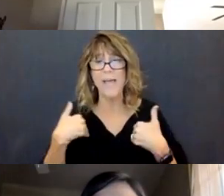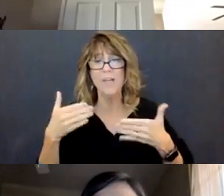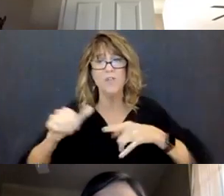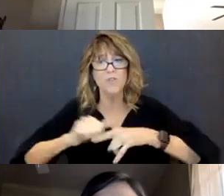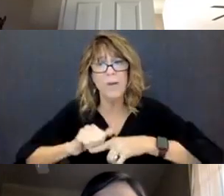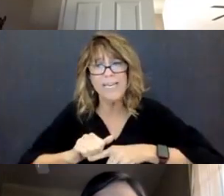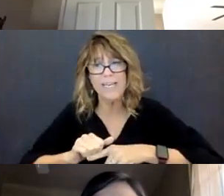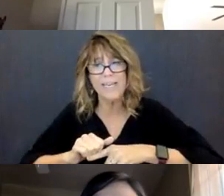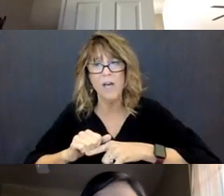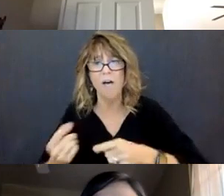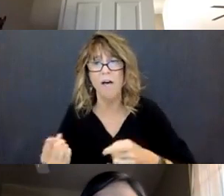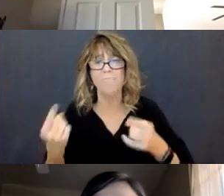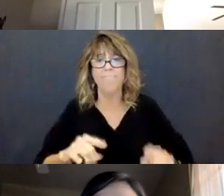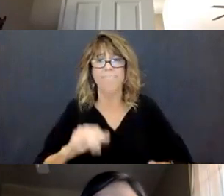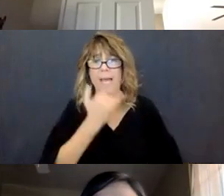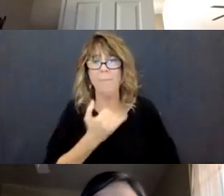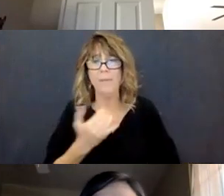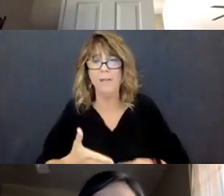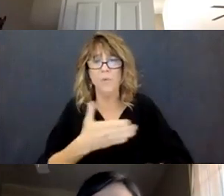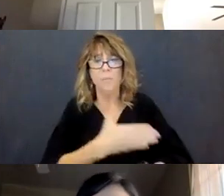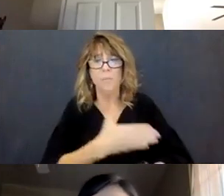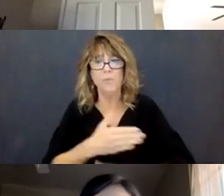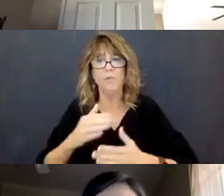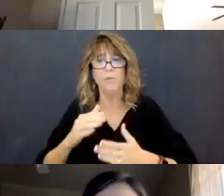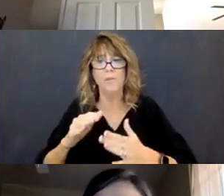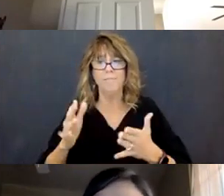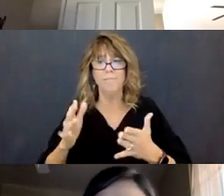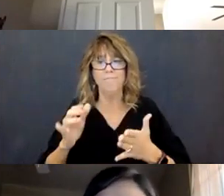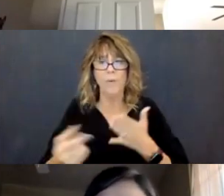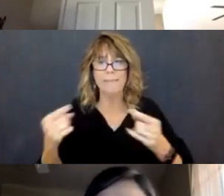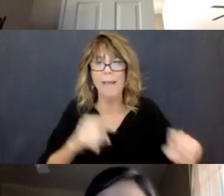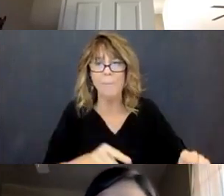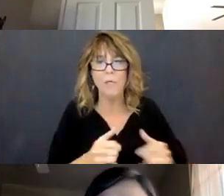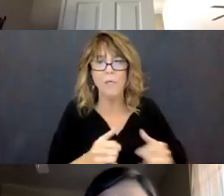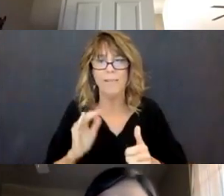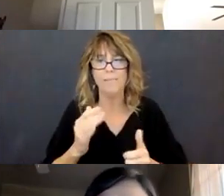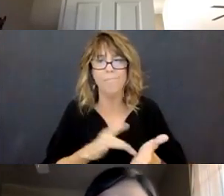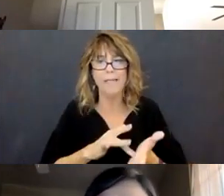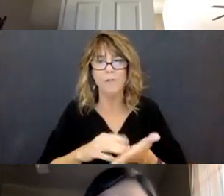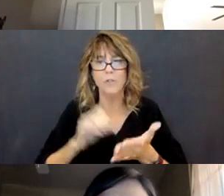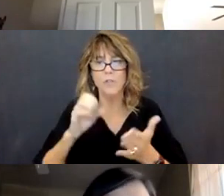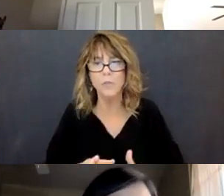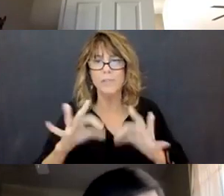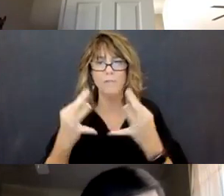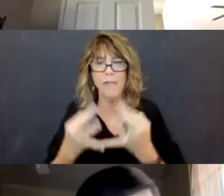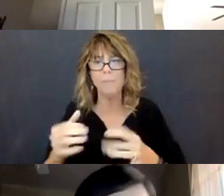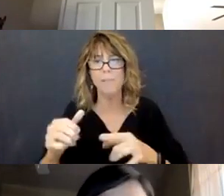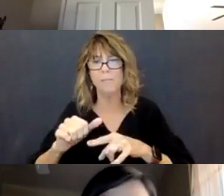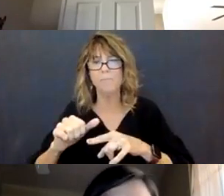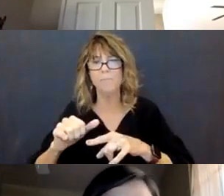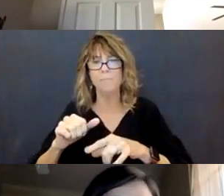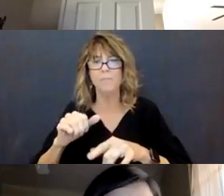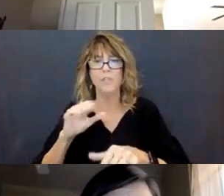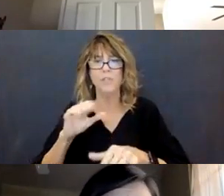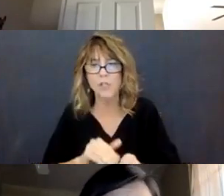physicians. Thank you. I'm going to hand it off to you, Natalie, to address any questions. All right. Well, thank